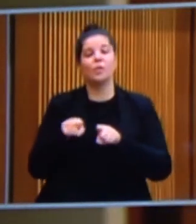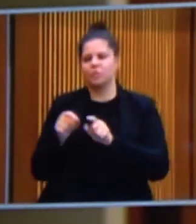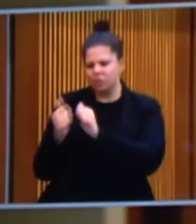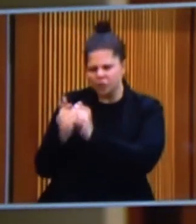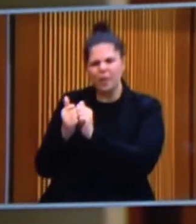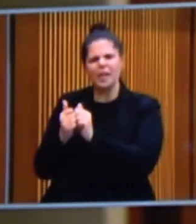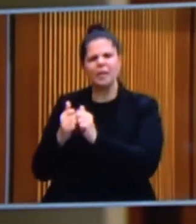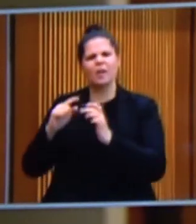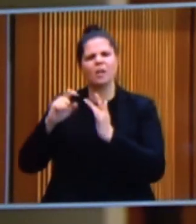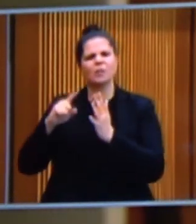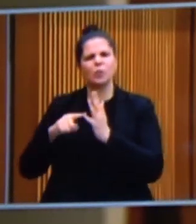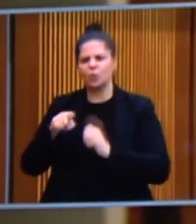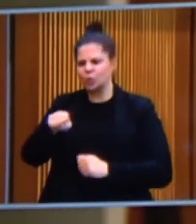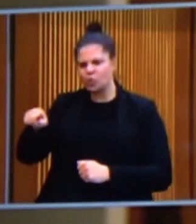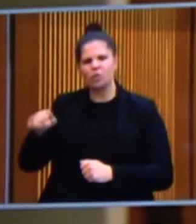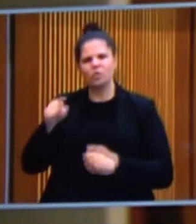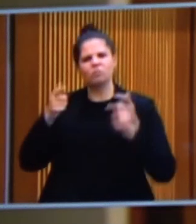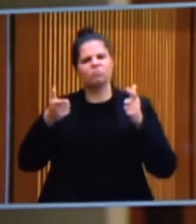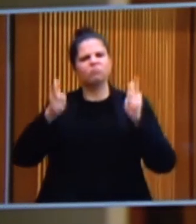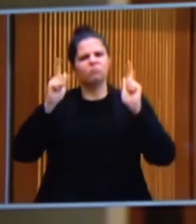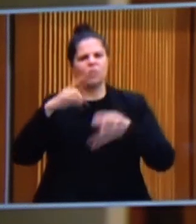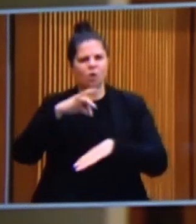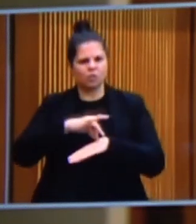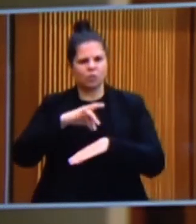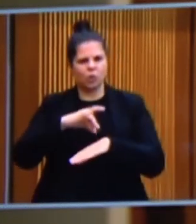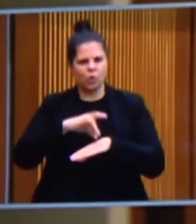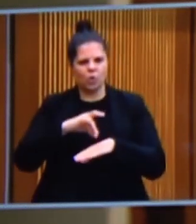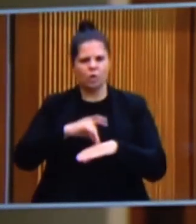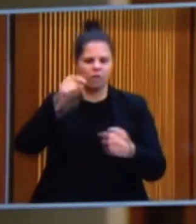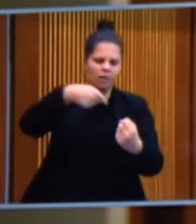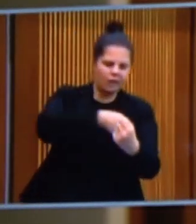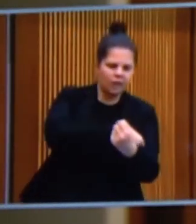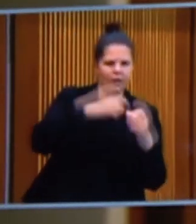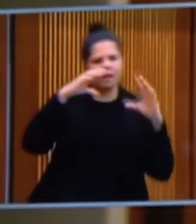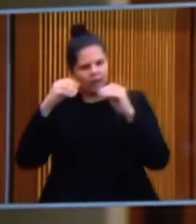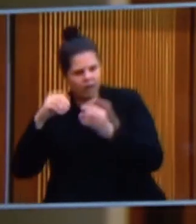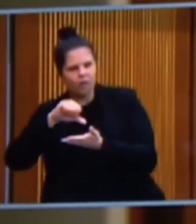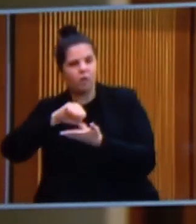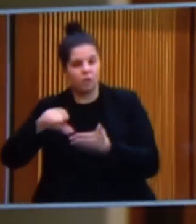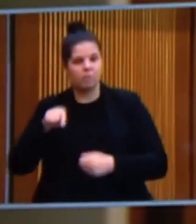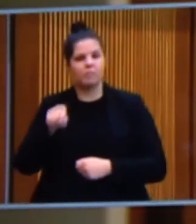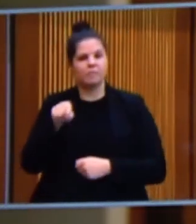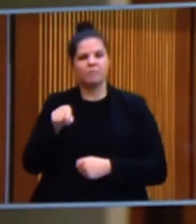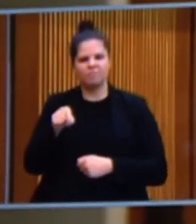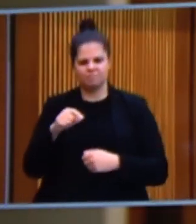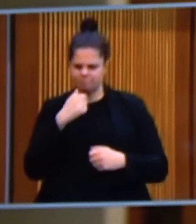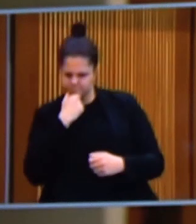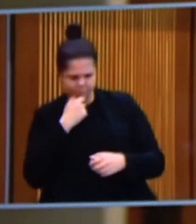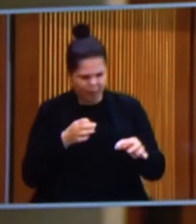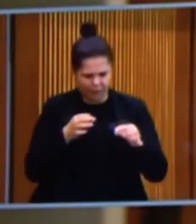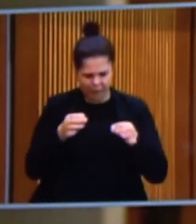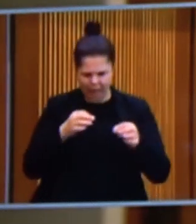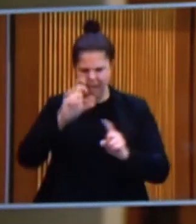in intensive care through the executive of the hospital, anaesthetists, emergency physicians, to develop the plan for Canberra